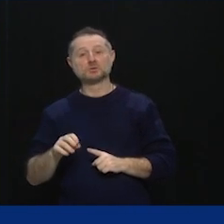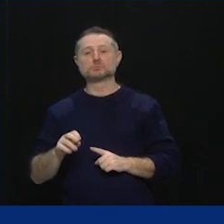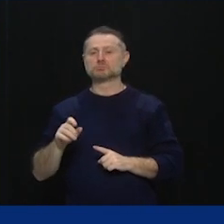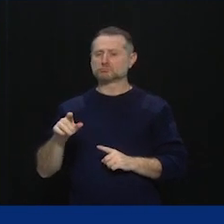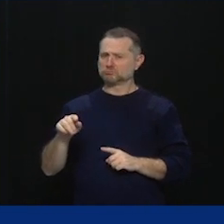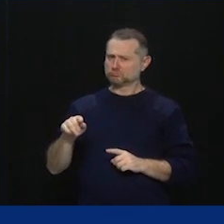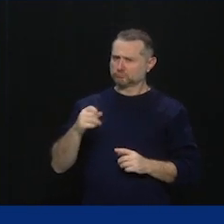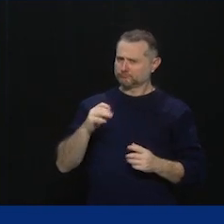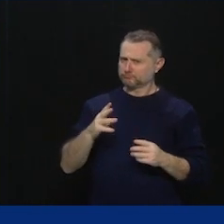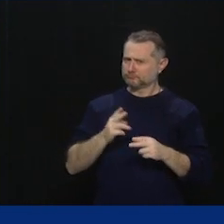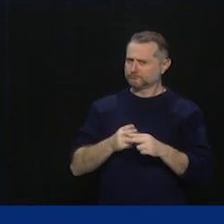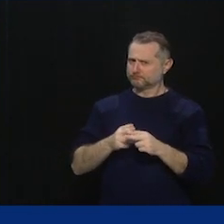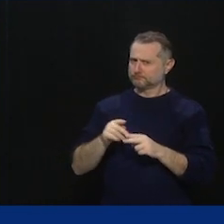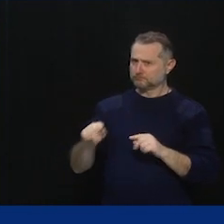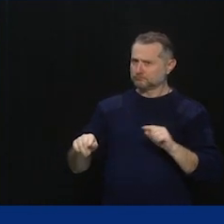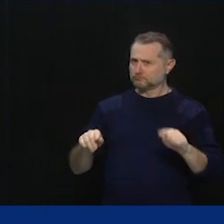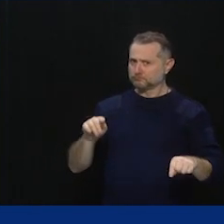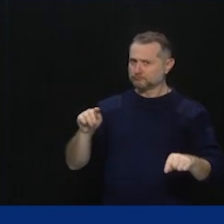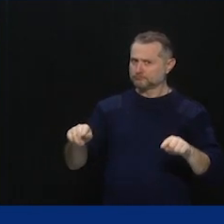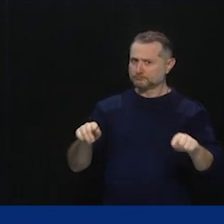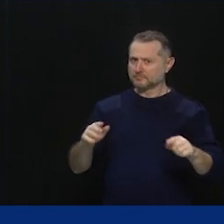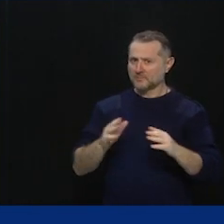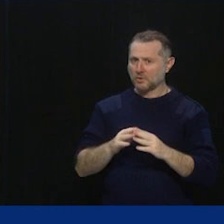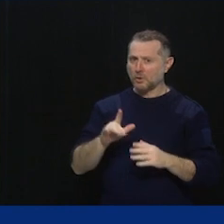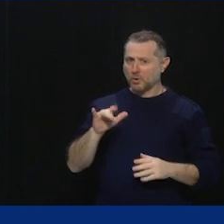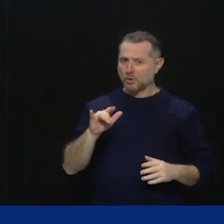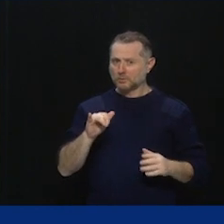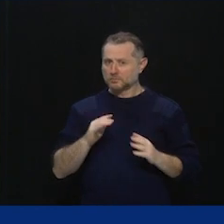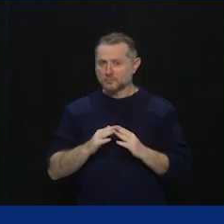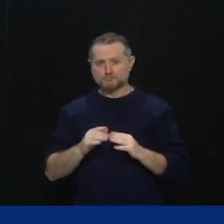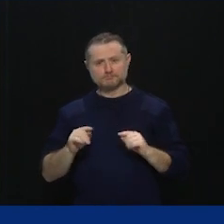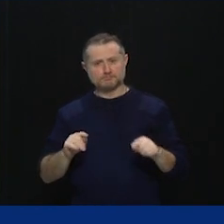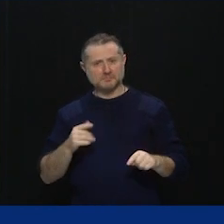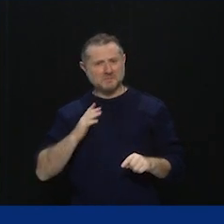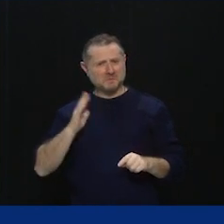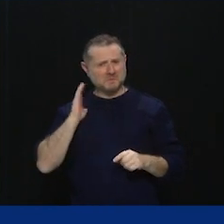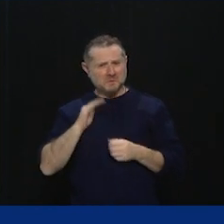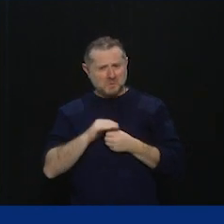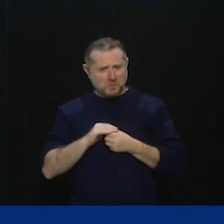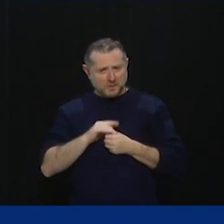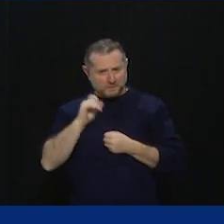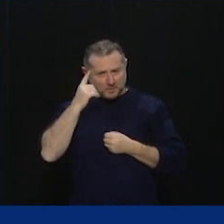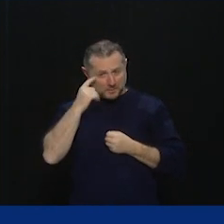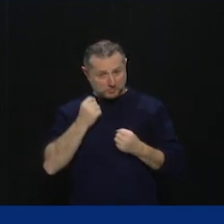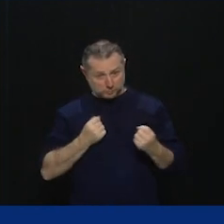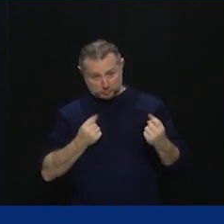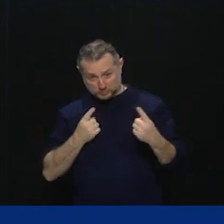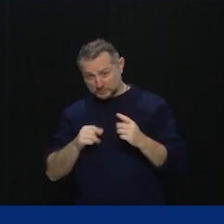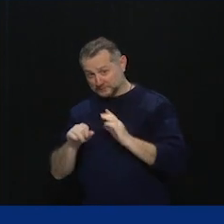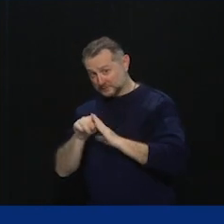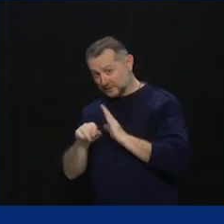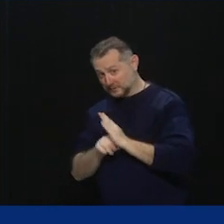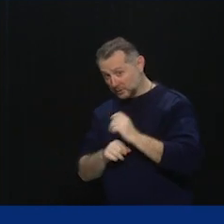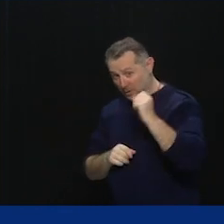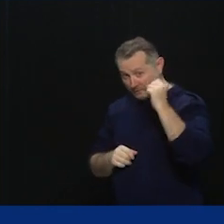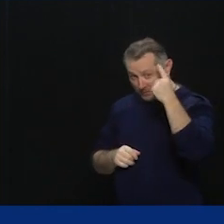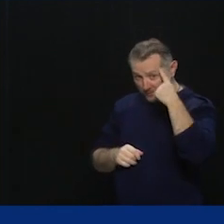they understand, not only do the local governments understand and the state government and the county government,